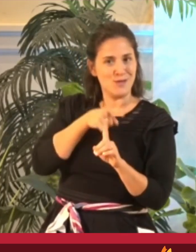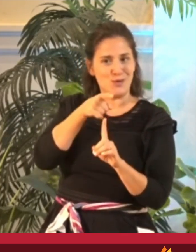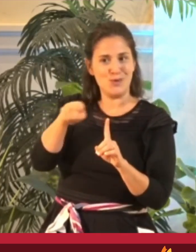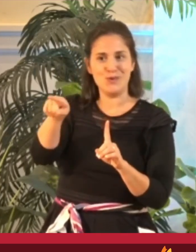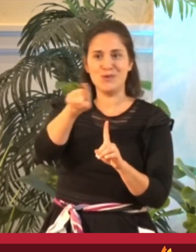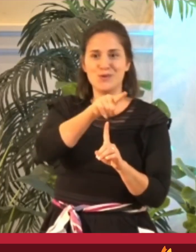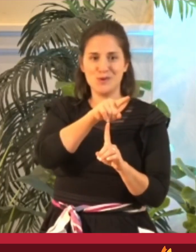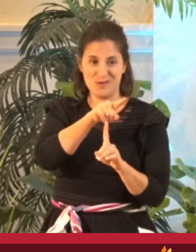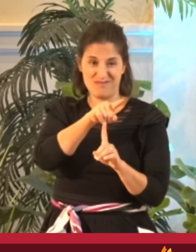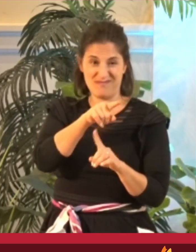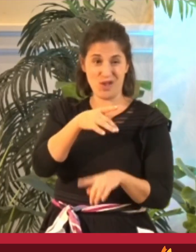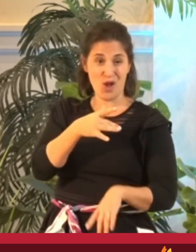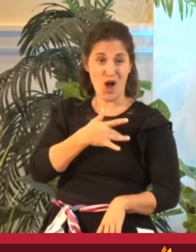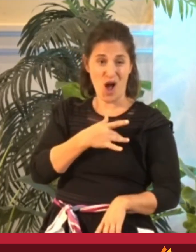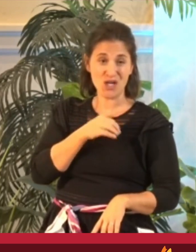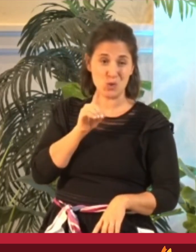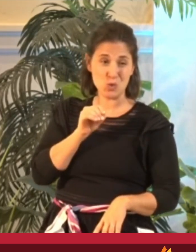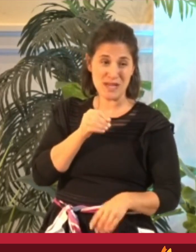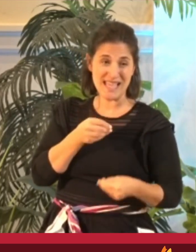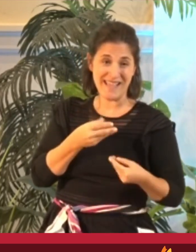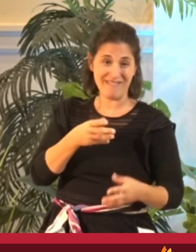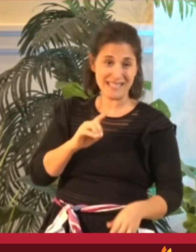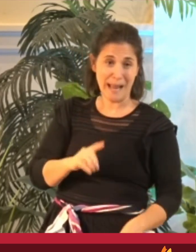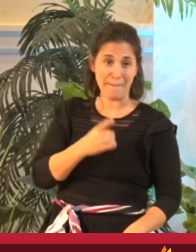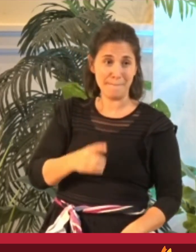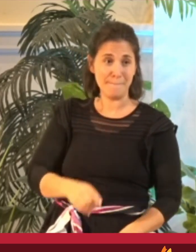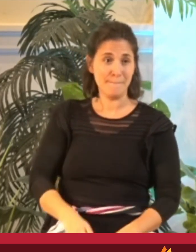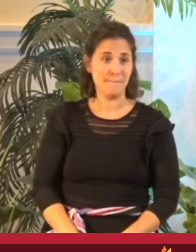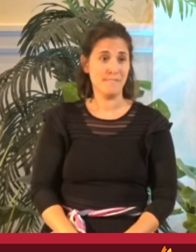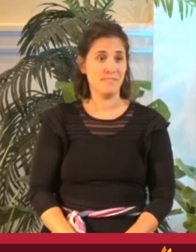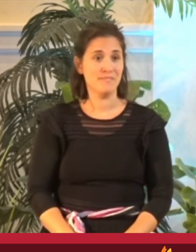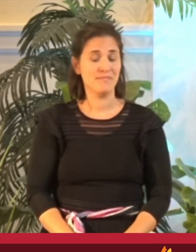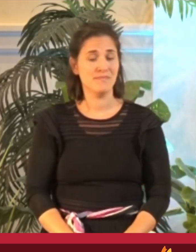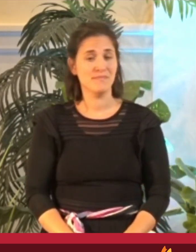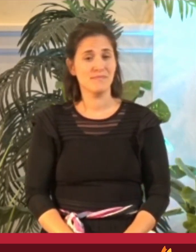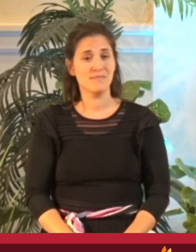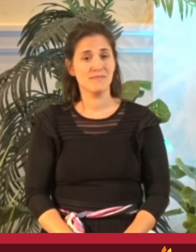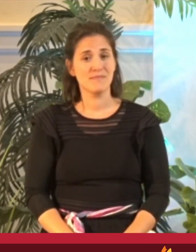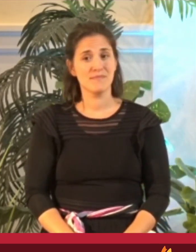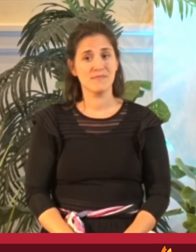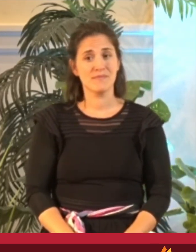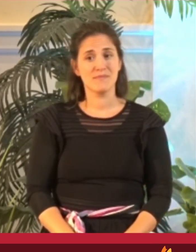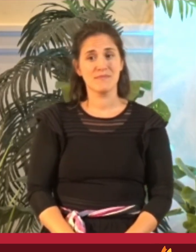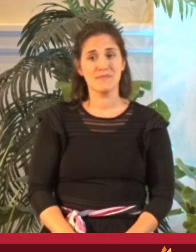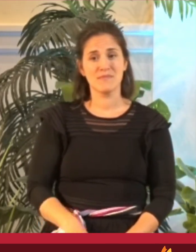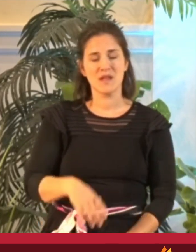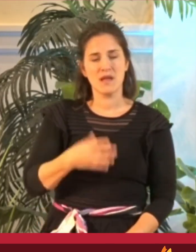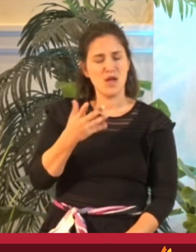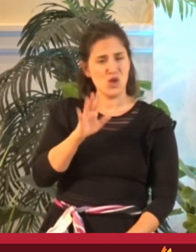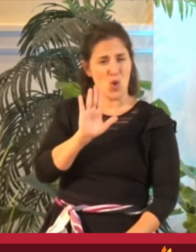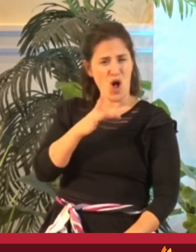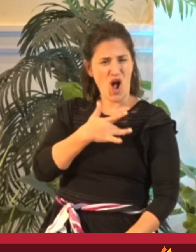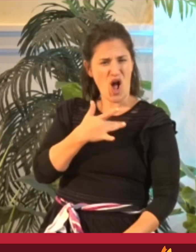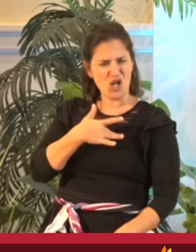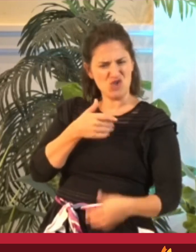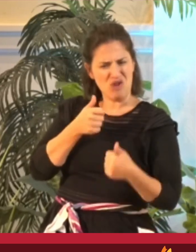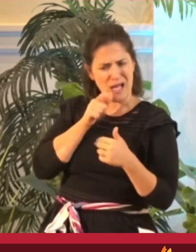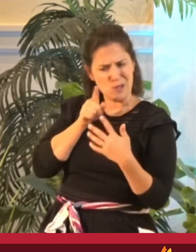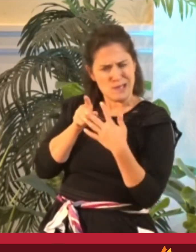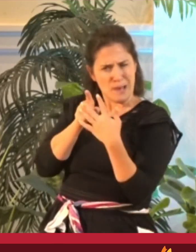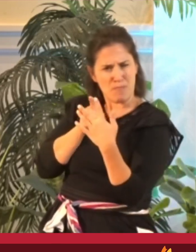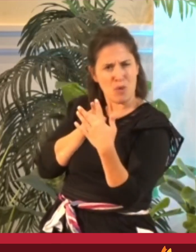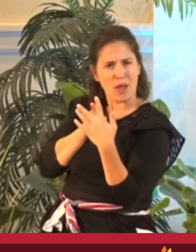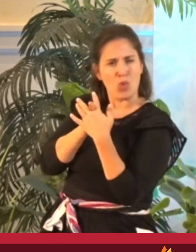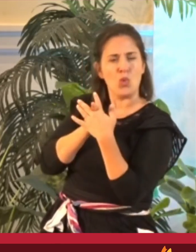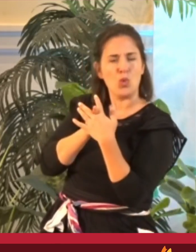That loving, forgiving, joyous little thing that gets in the way of our indifference and in the way of our